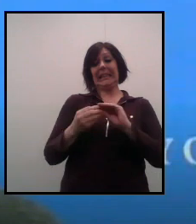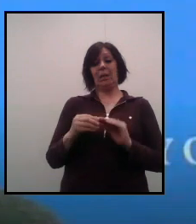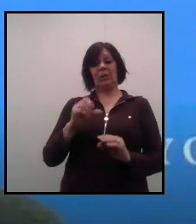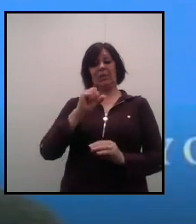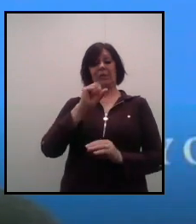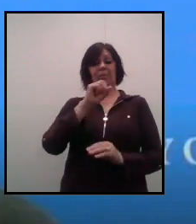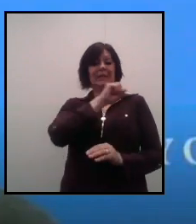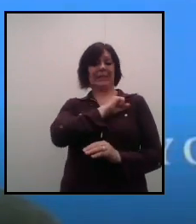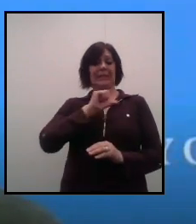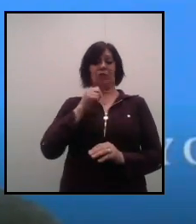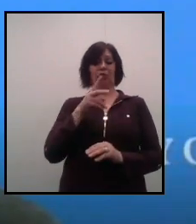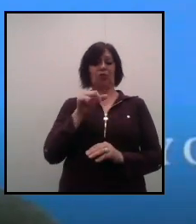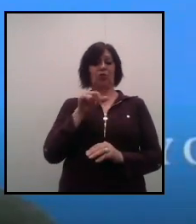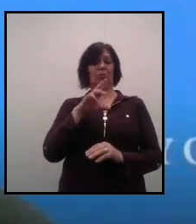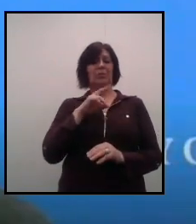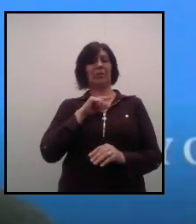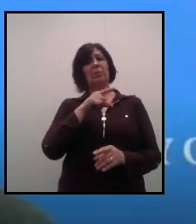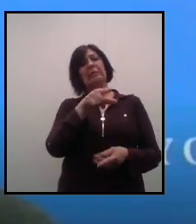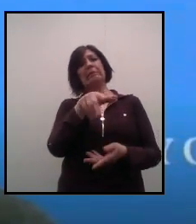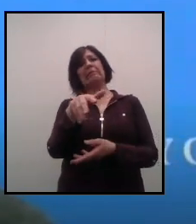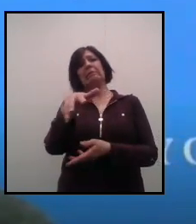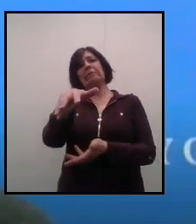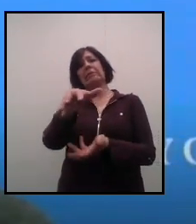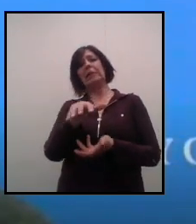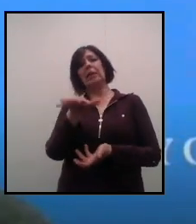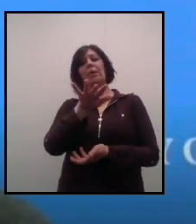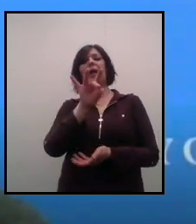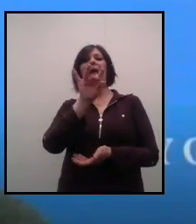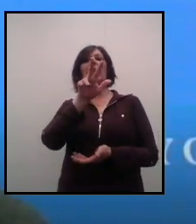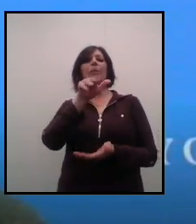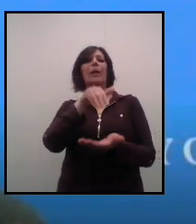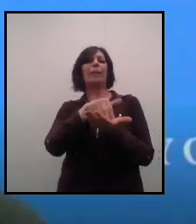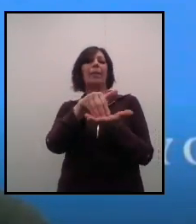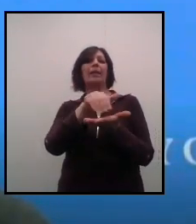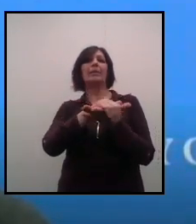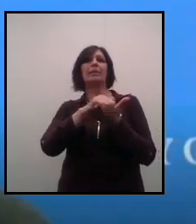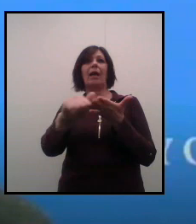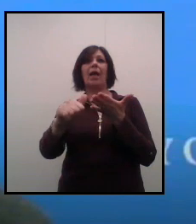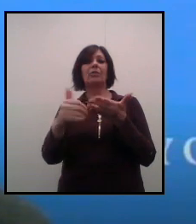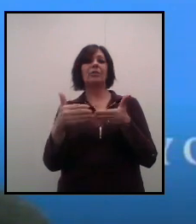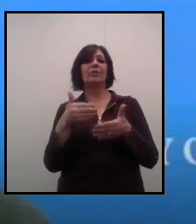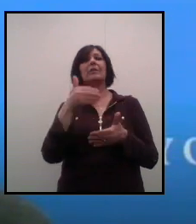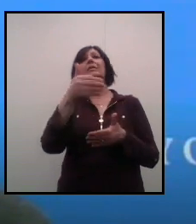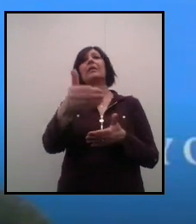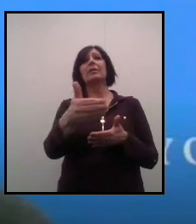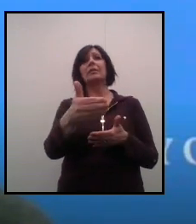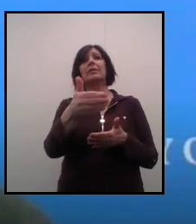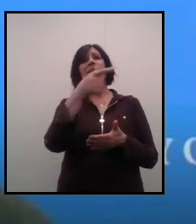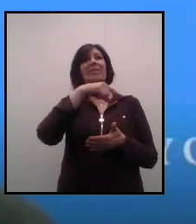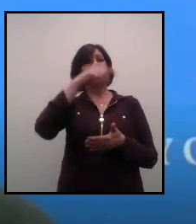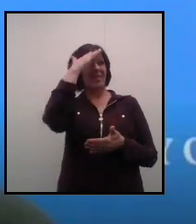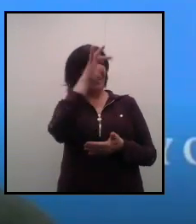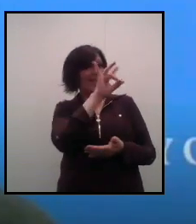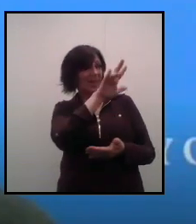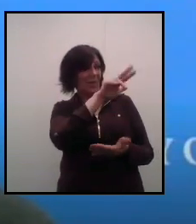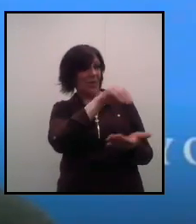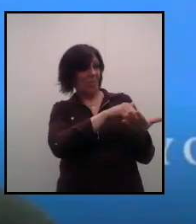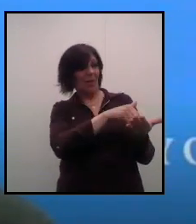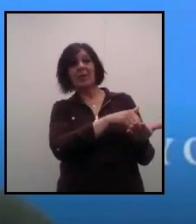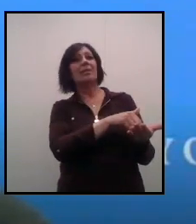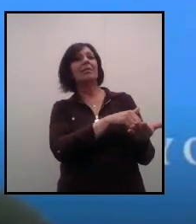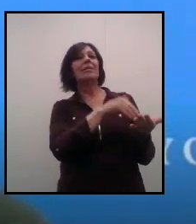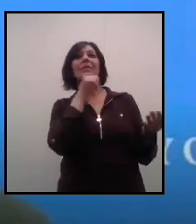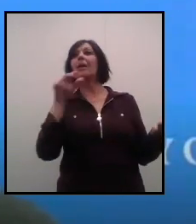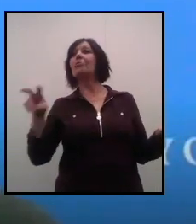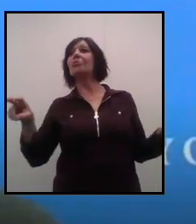Schumer's office, we get about $83 million in the next round of stimulus funding. Well, I think everyone knows 83 is not 200